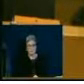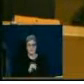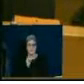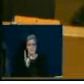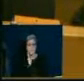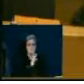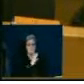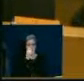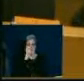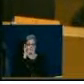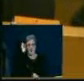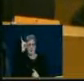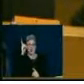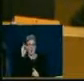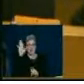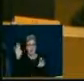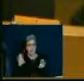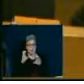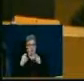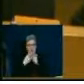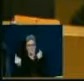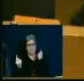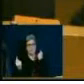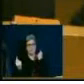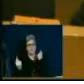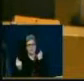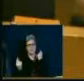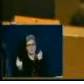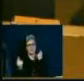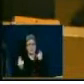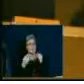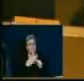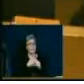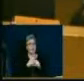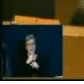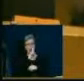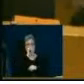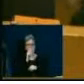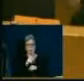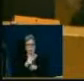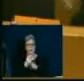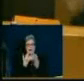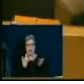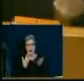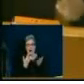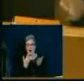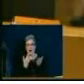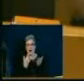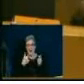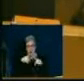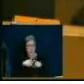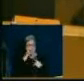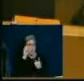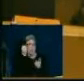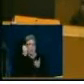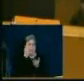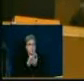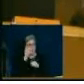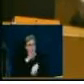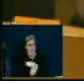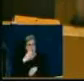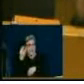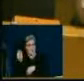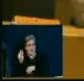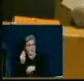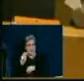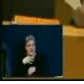of Education's actions. So I guess my original question is what are we going to be approving on Monday? Are we going